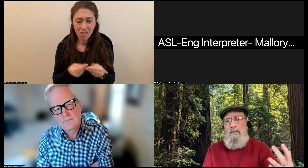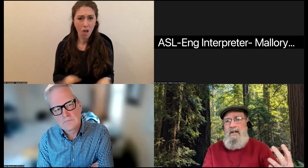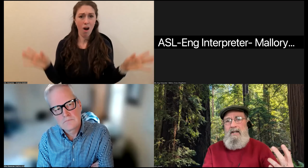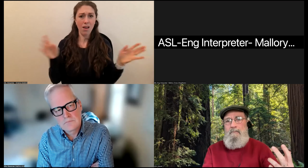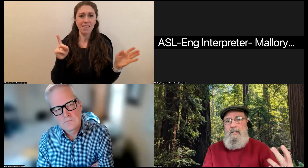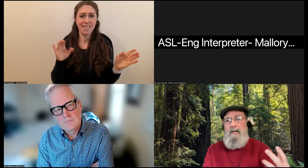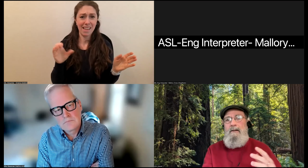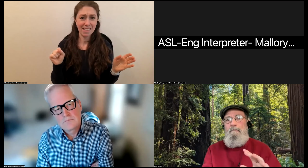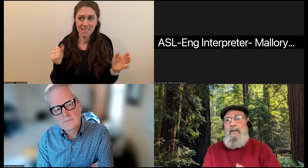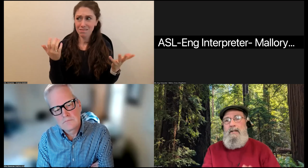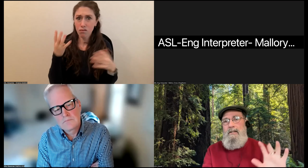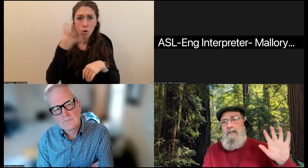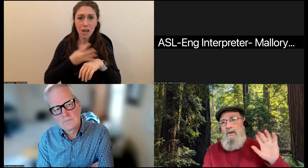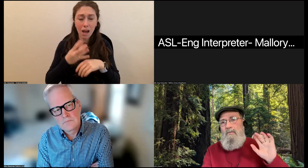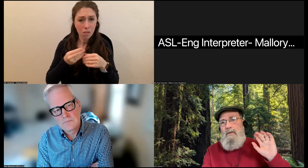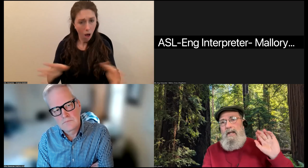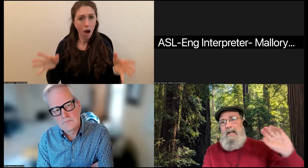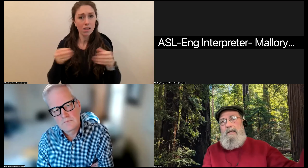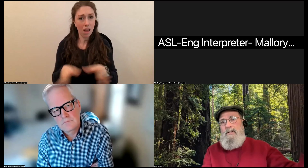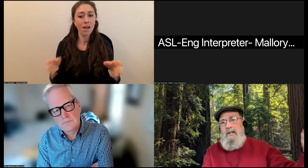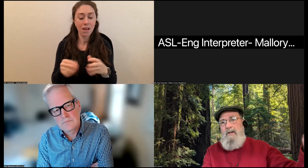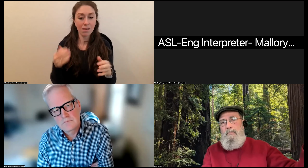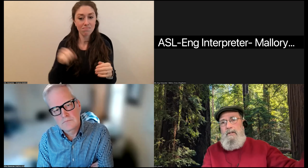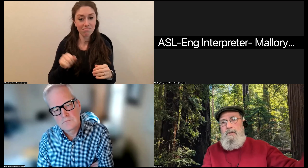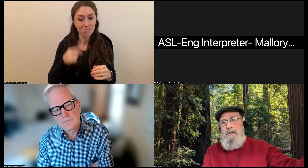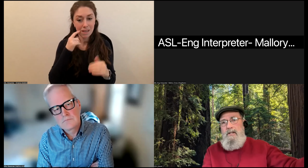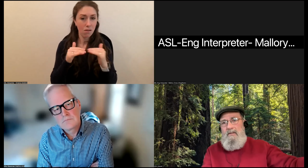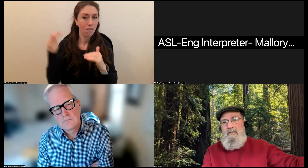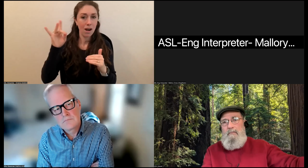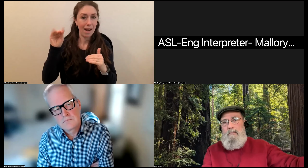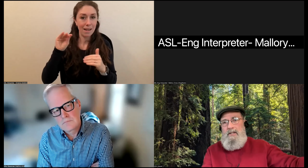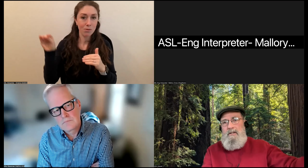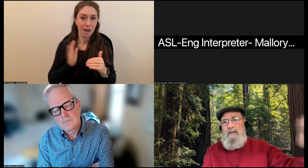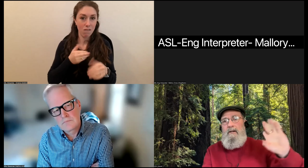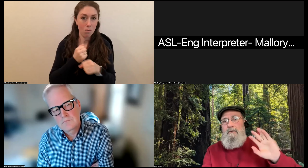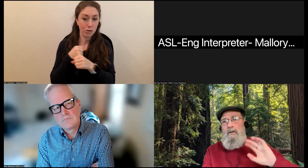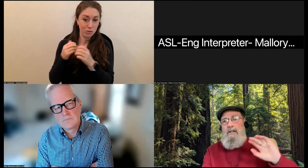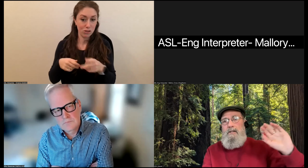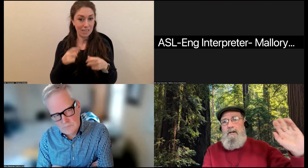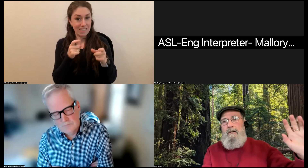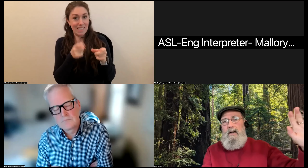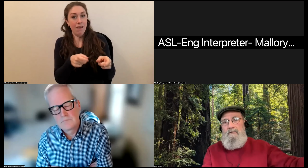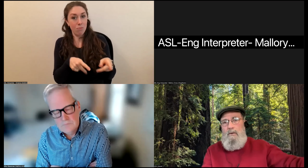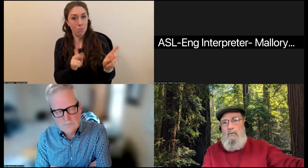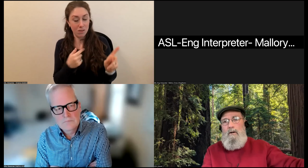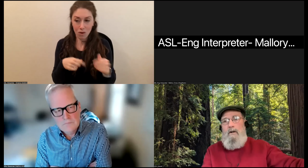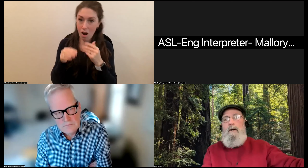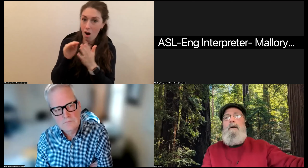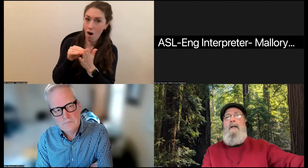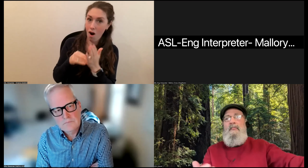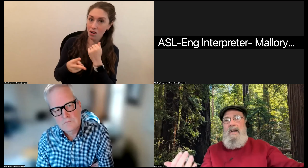least 4 times, because over 80% of our producers have given permission for us to archive their